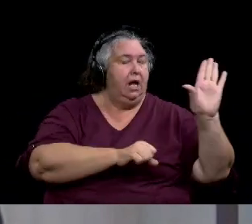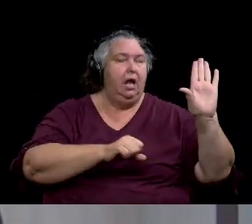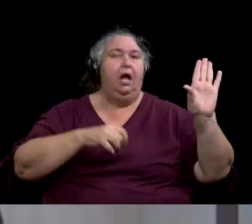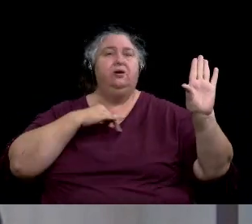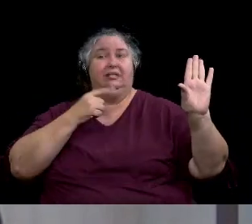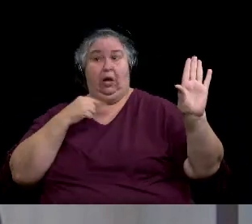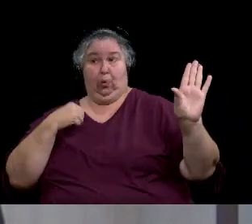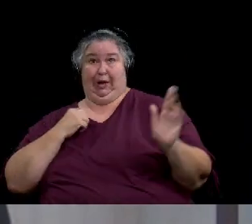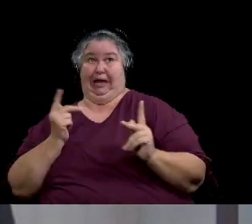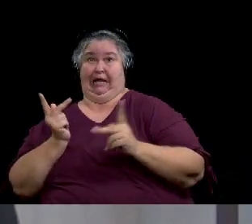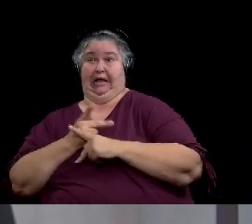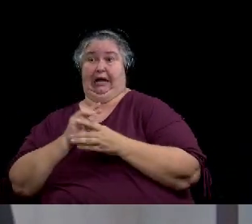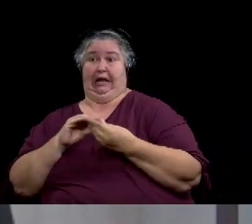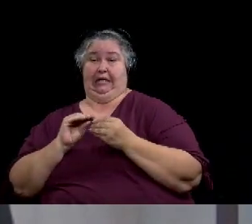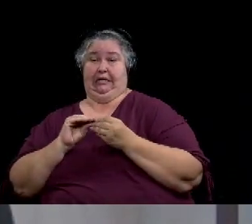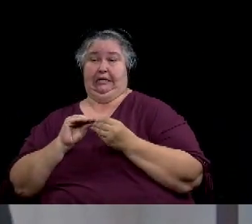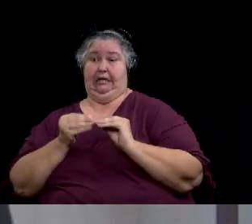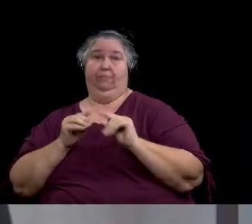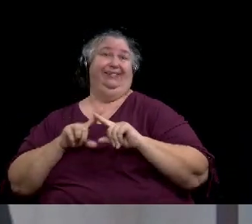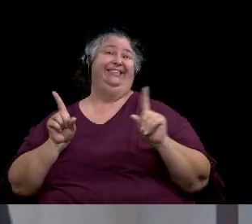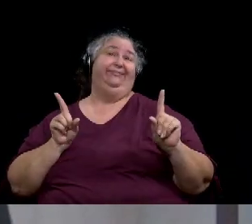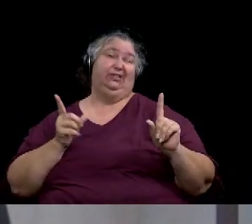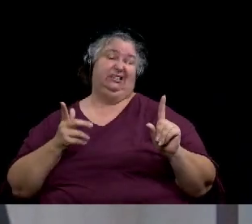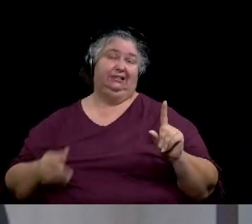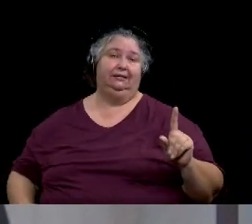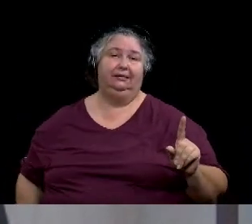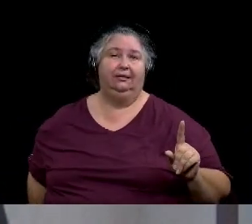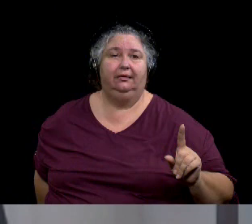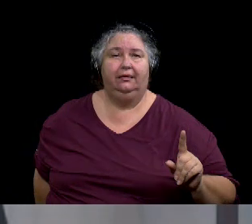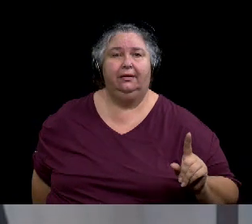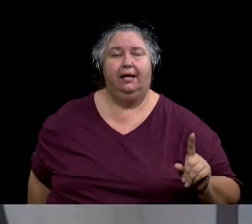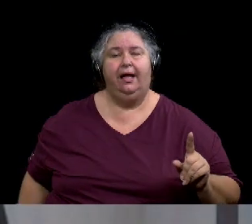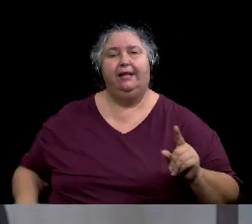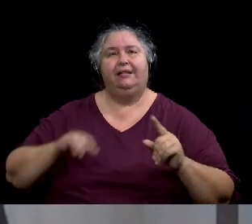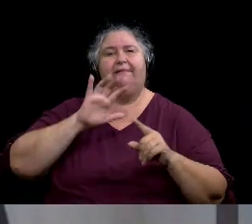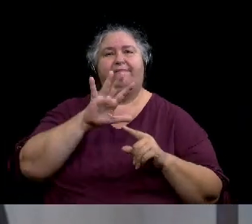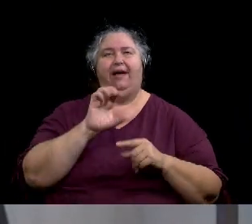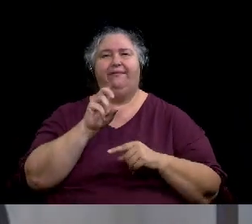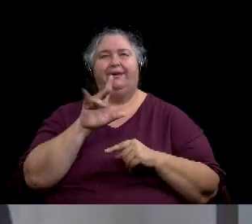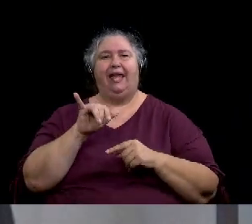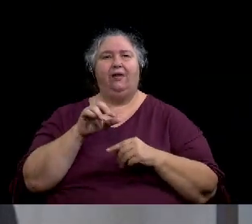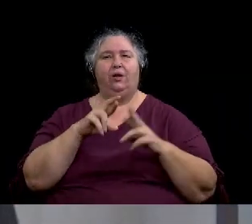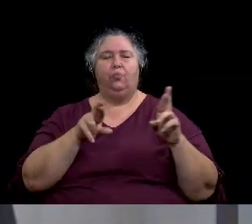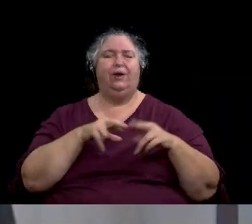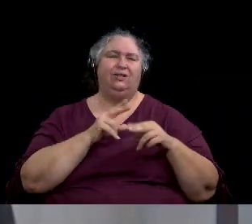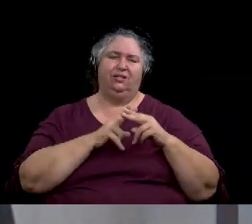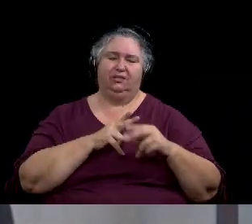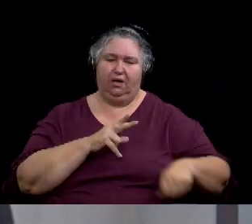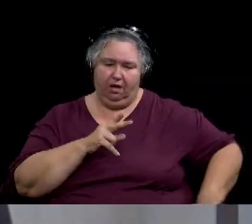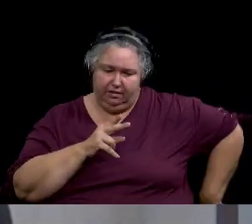calculate a different number. The 5-county region is called the